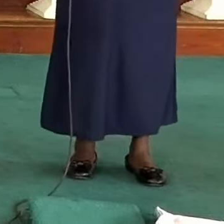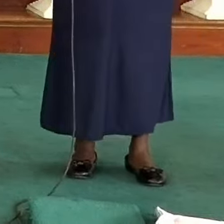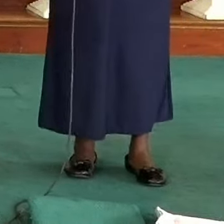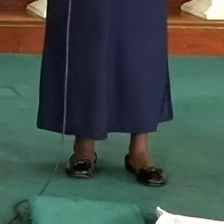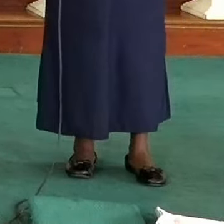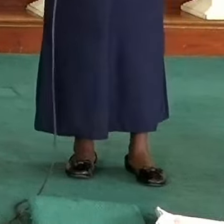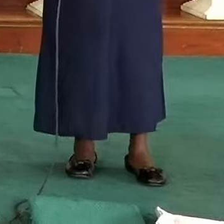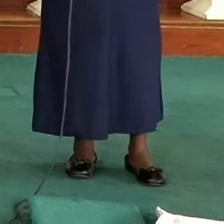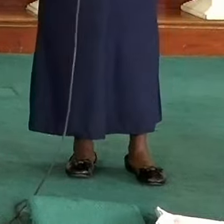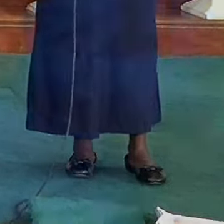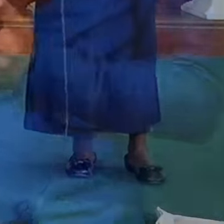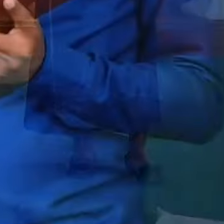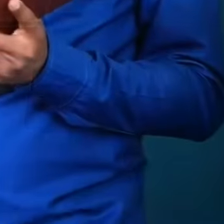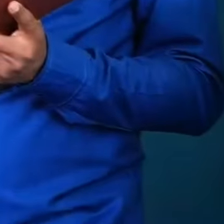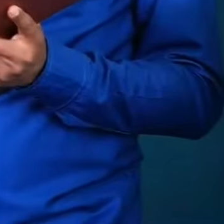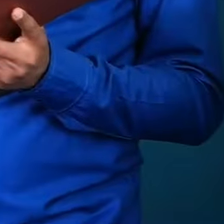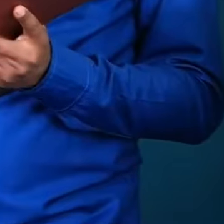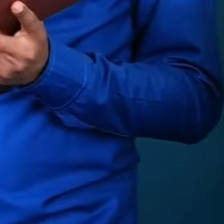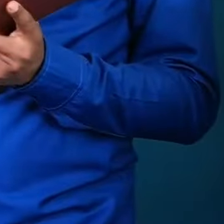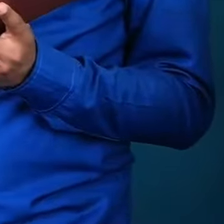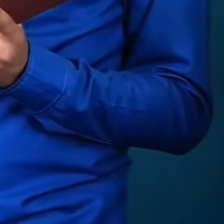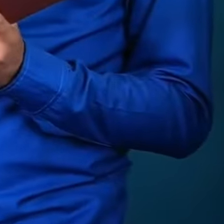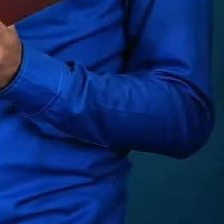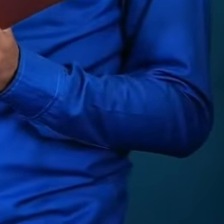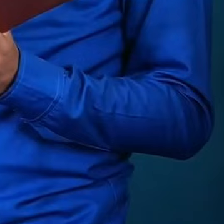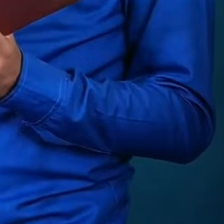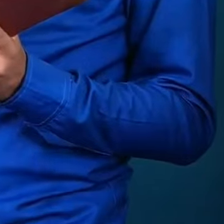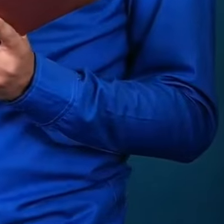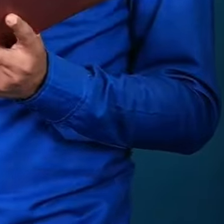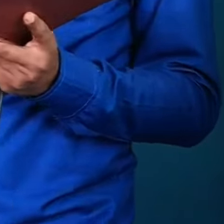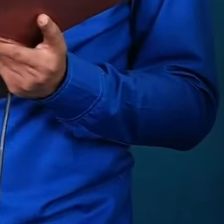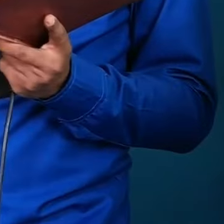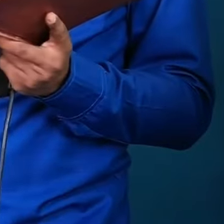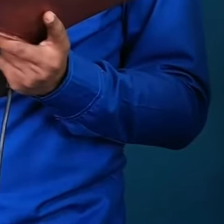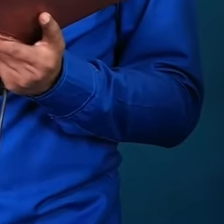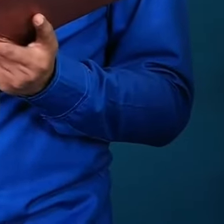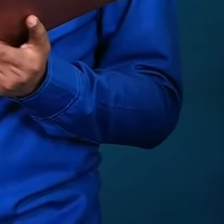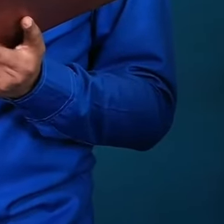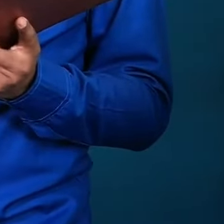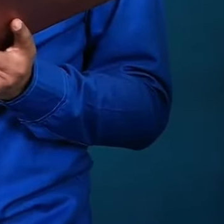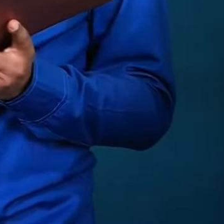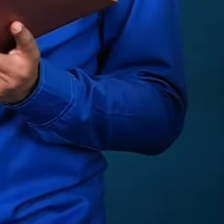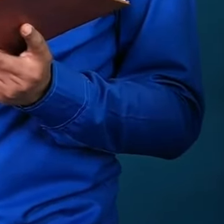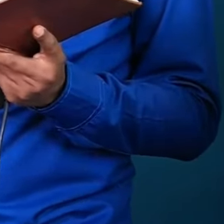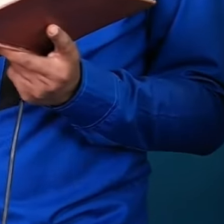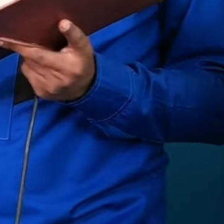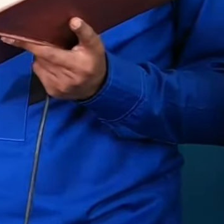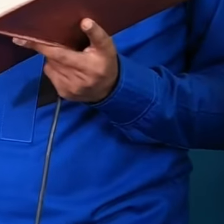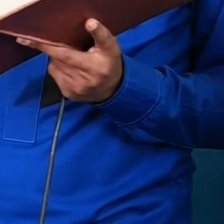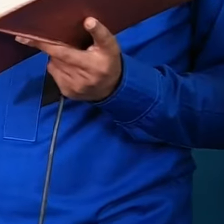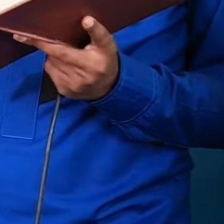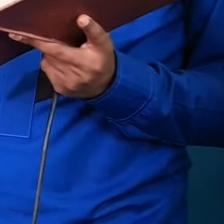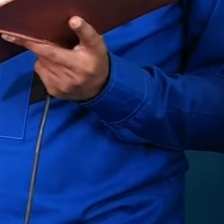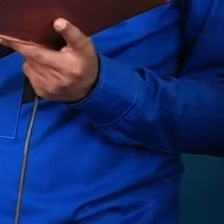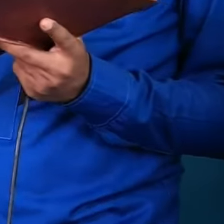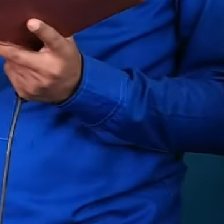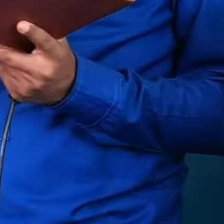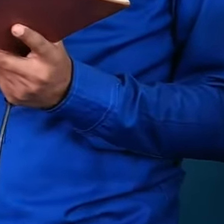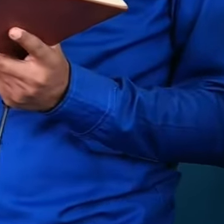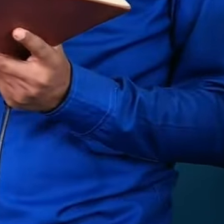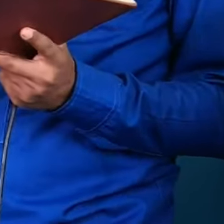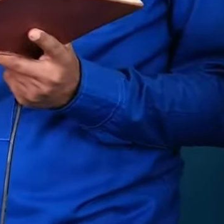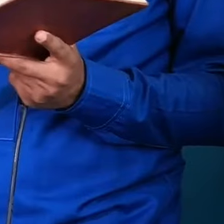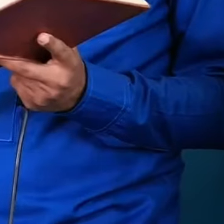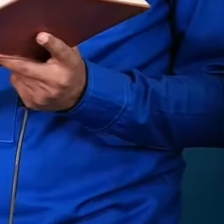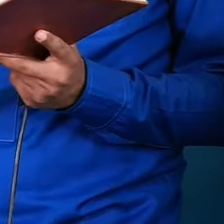Listen together. When we walk with the Lord in the